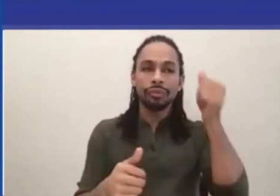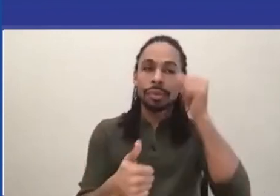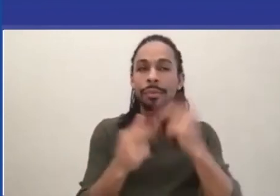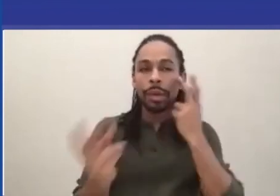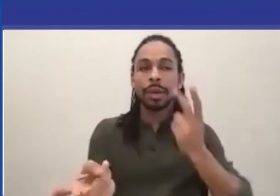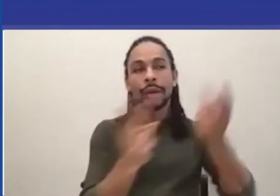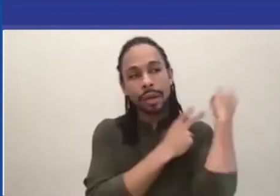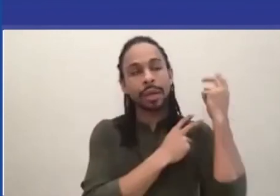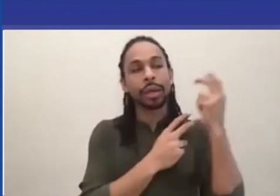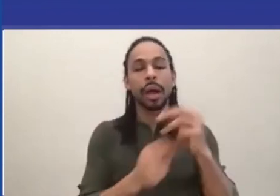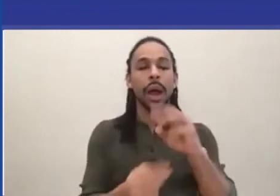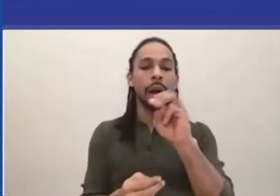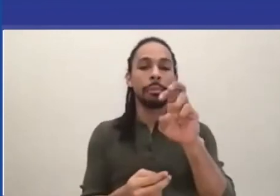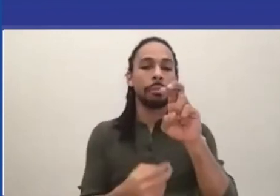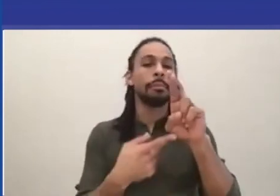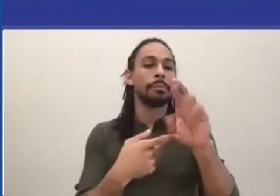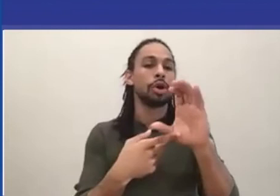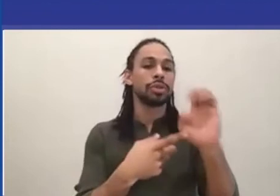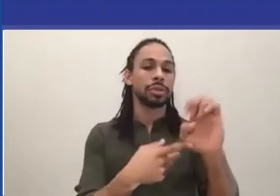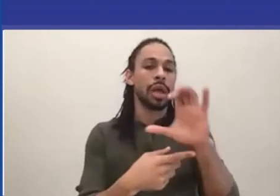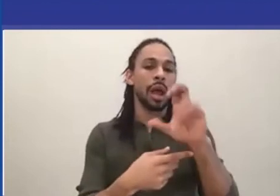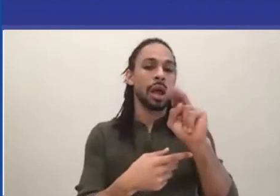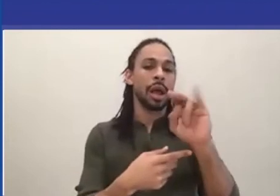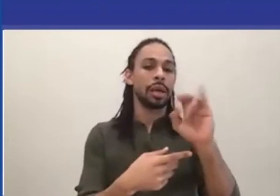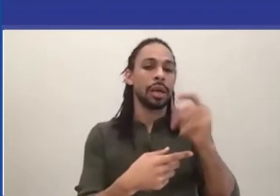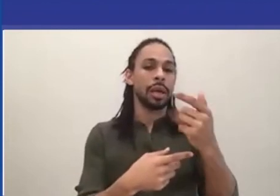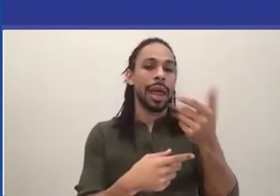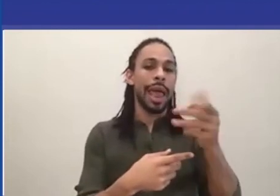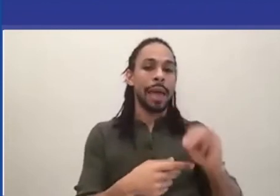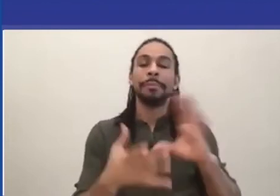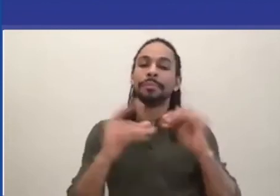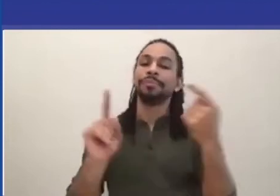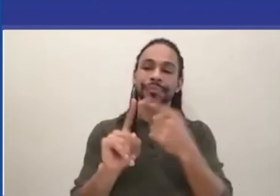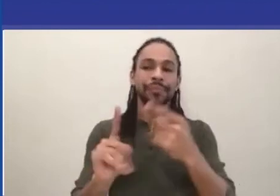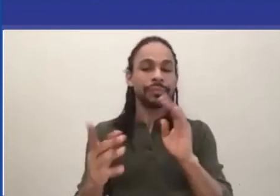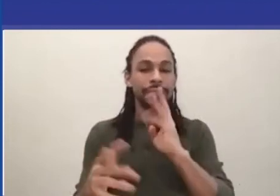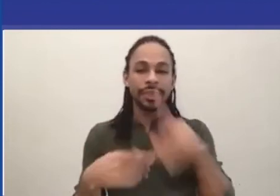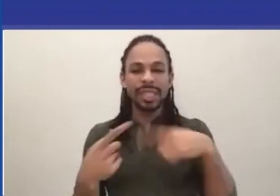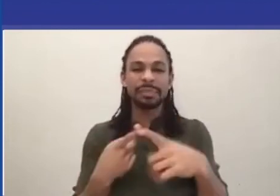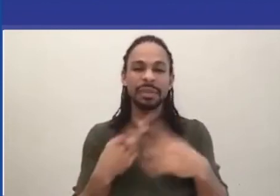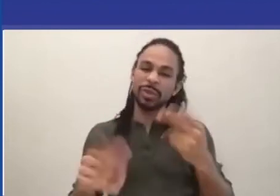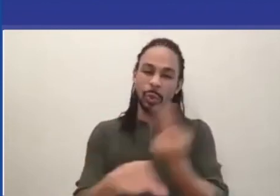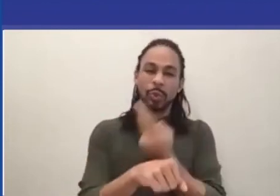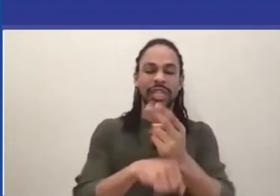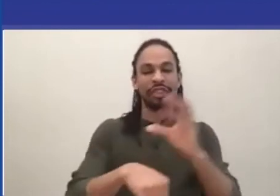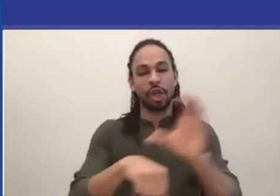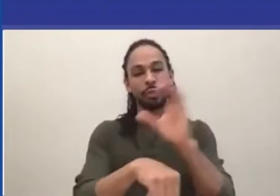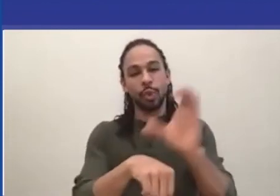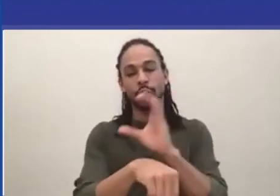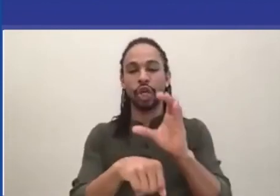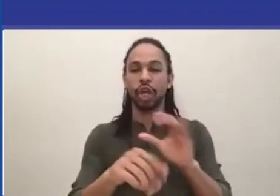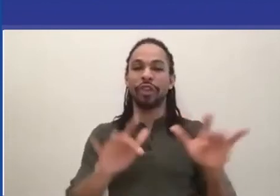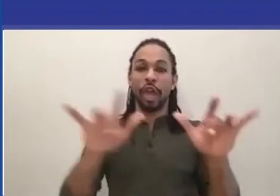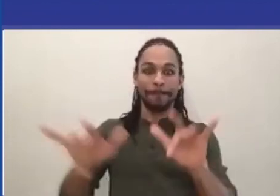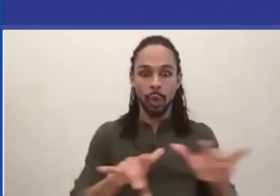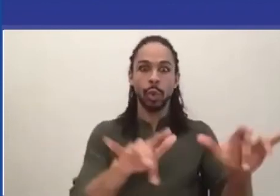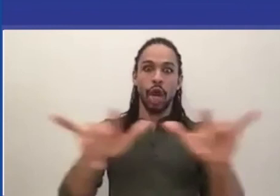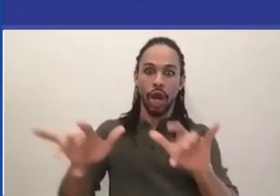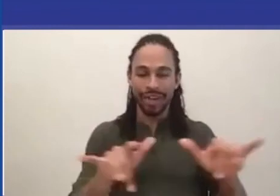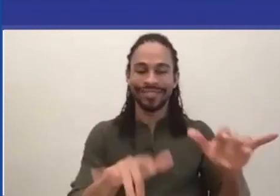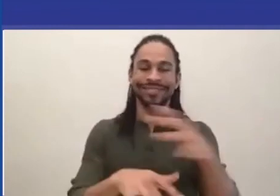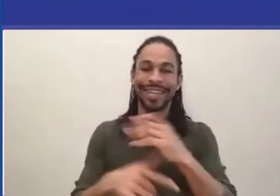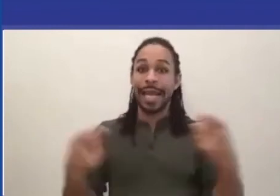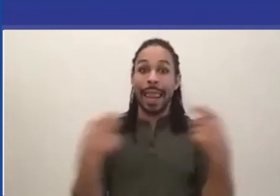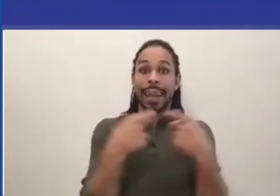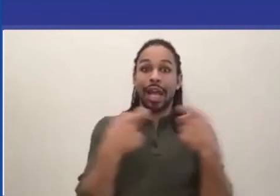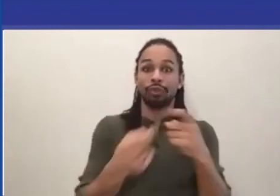he talked about using the computer and doing the electrodes and on the body. And everybody thought, oh, he's crazy, da